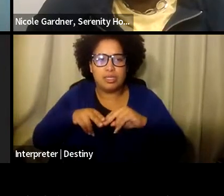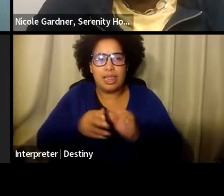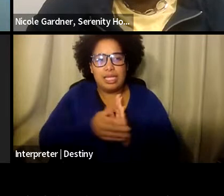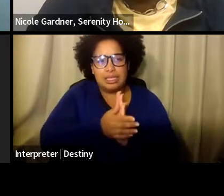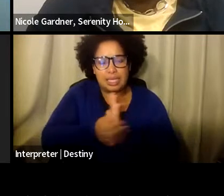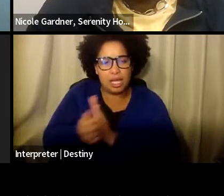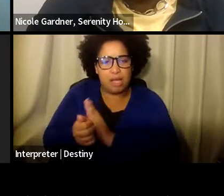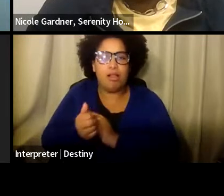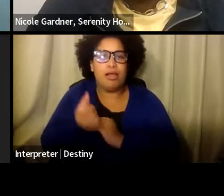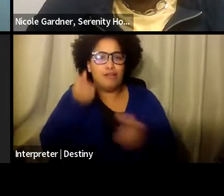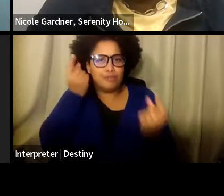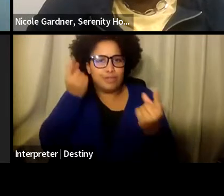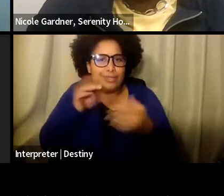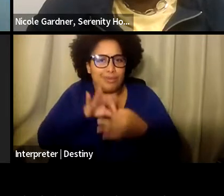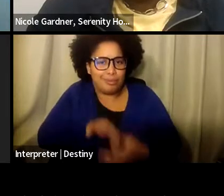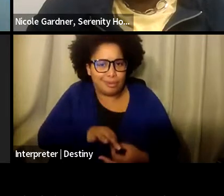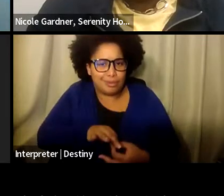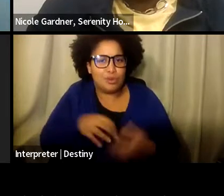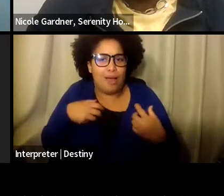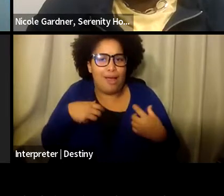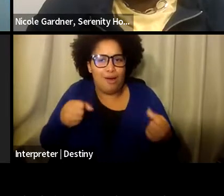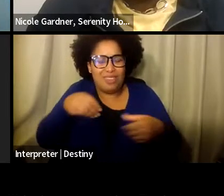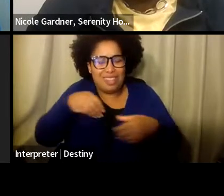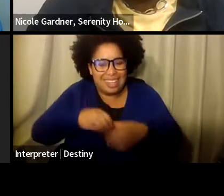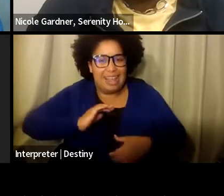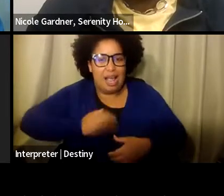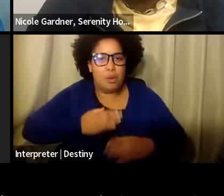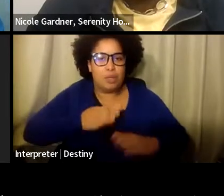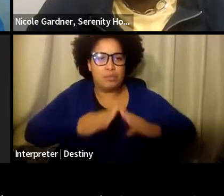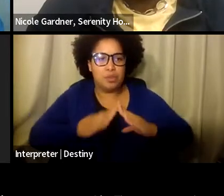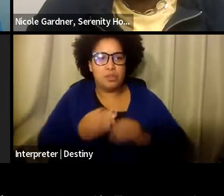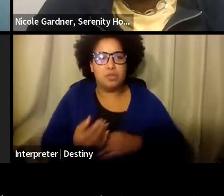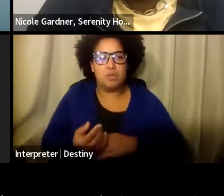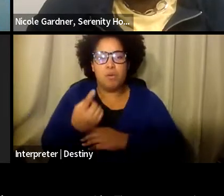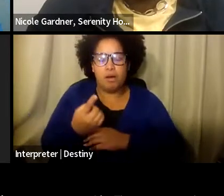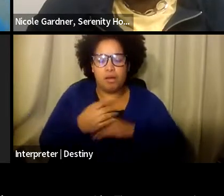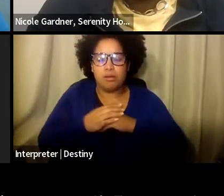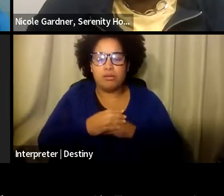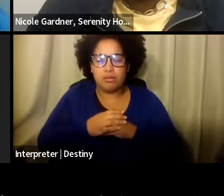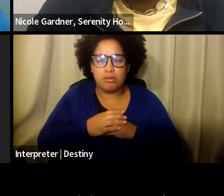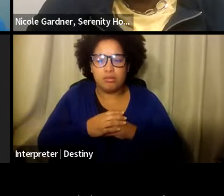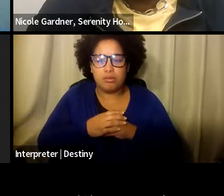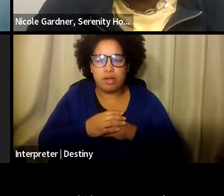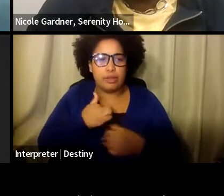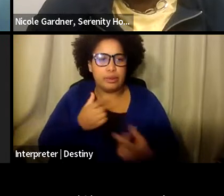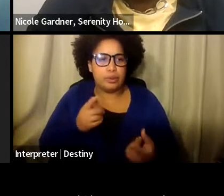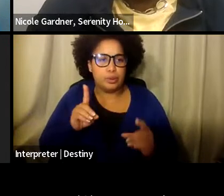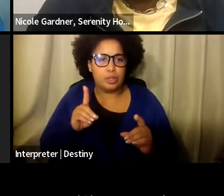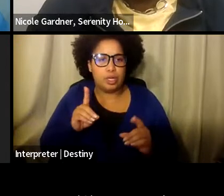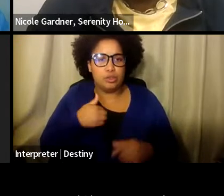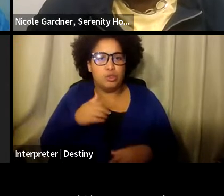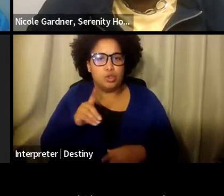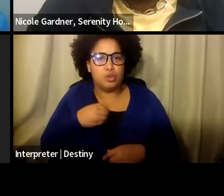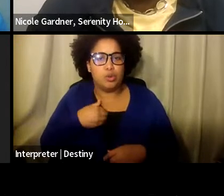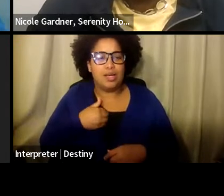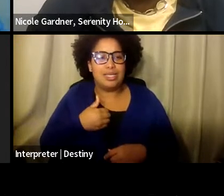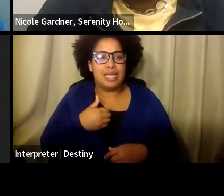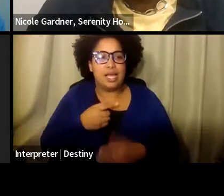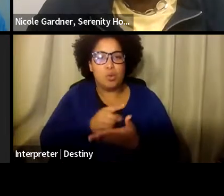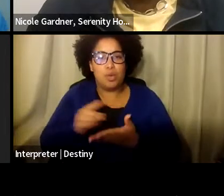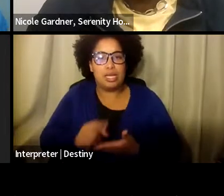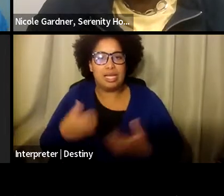around health in our communities. One of the things that I do is I do a weekly health tip of the